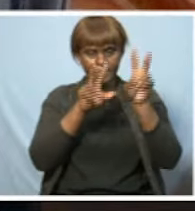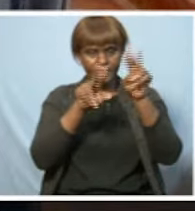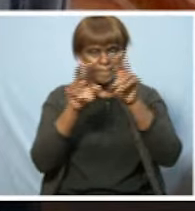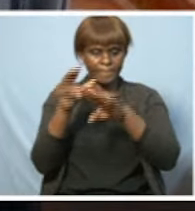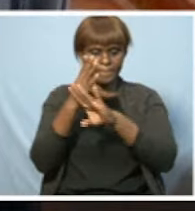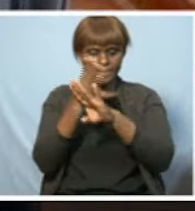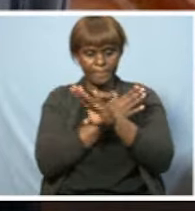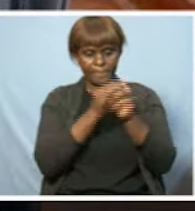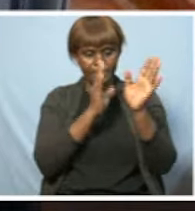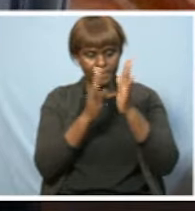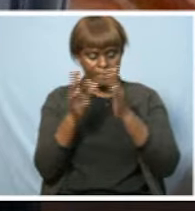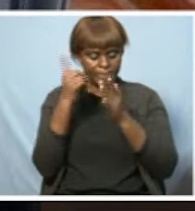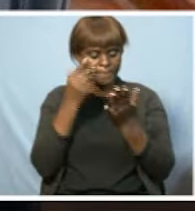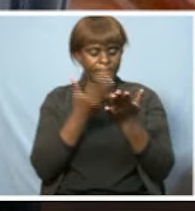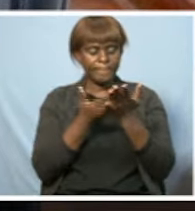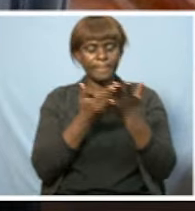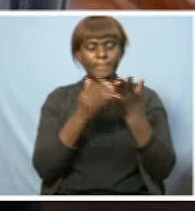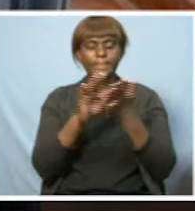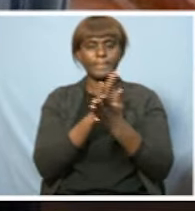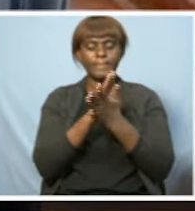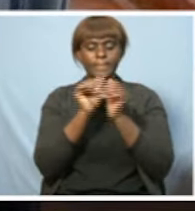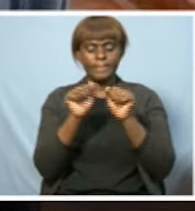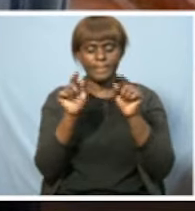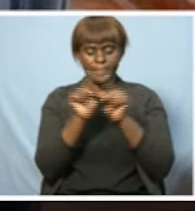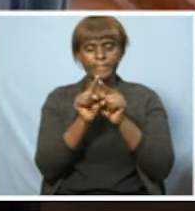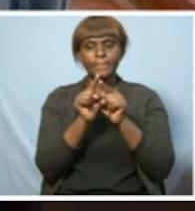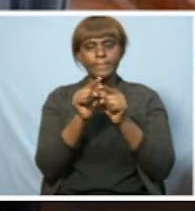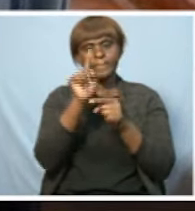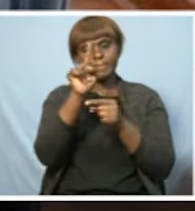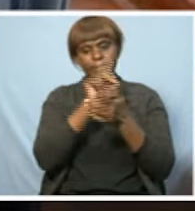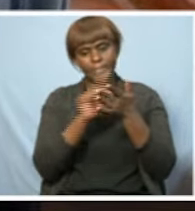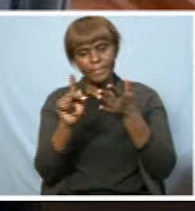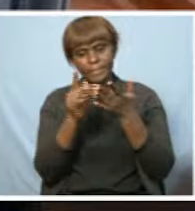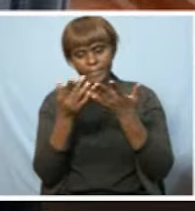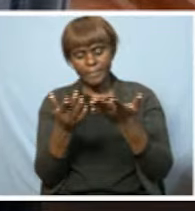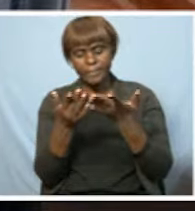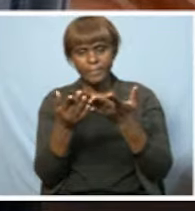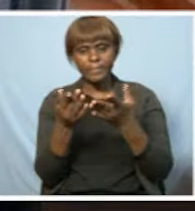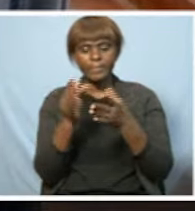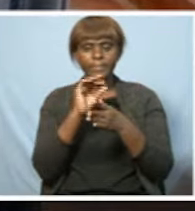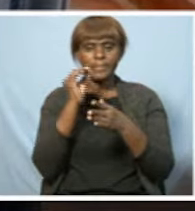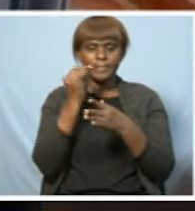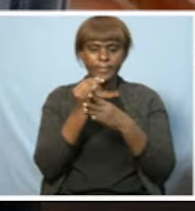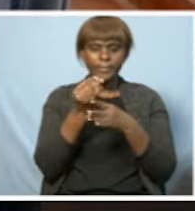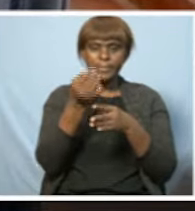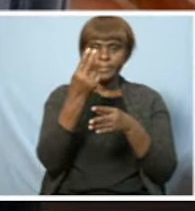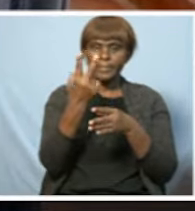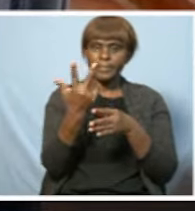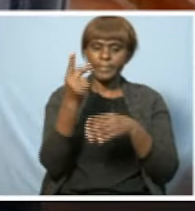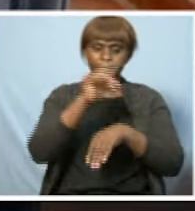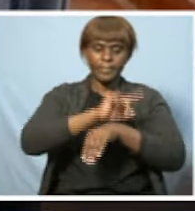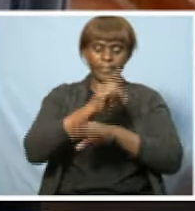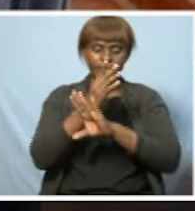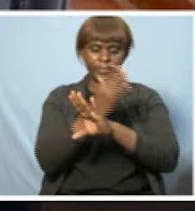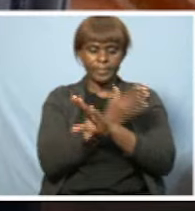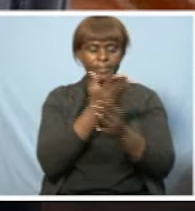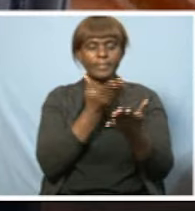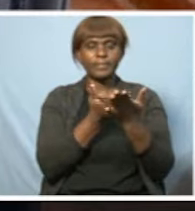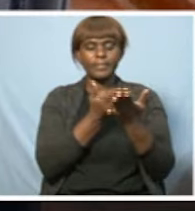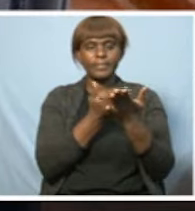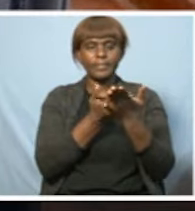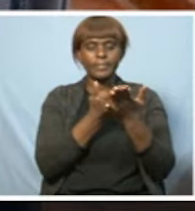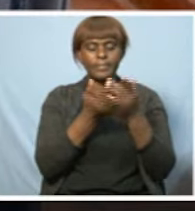preparation of this document. It could have taken us a week, it could have taken us 2-3 days prior to this.